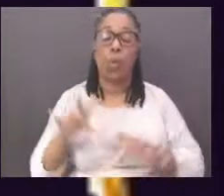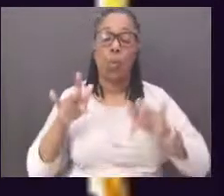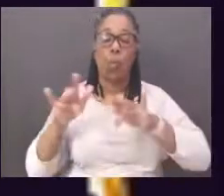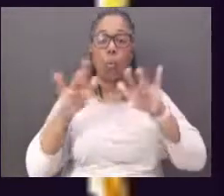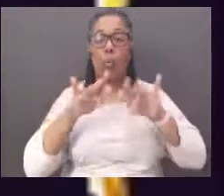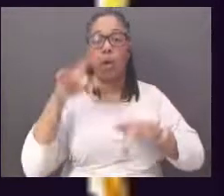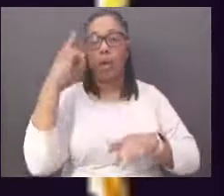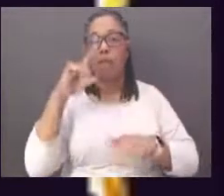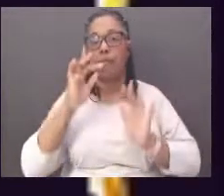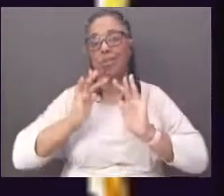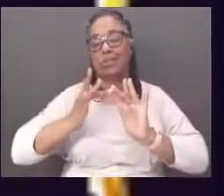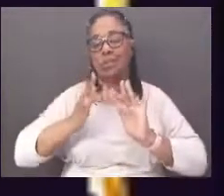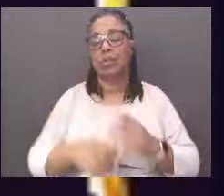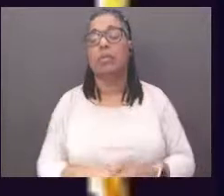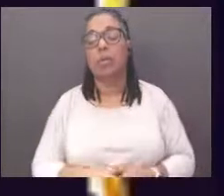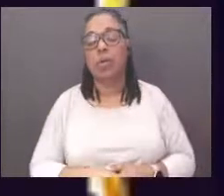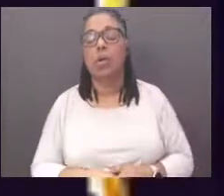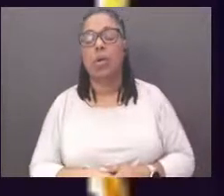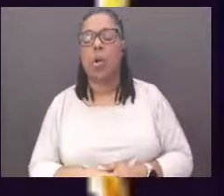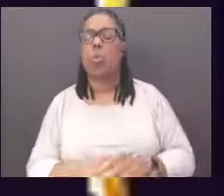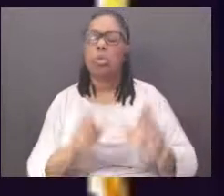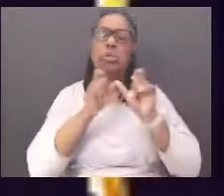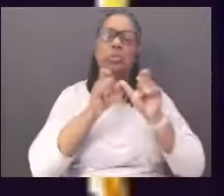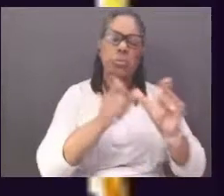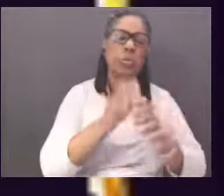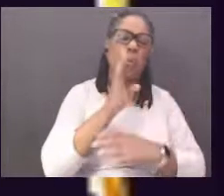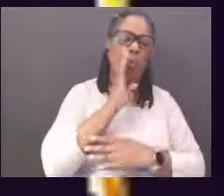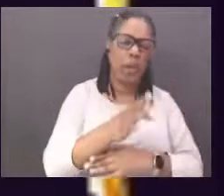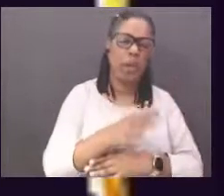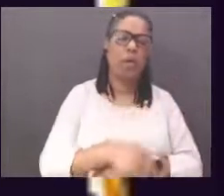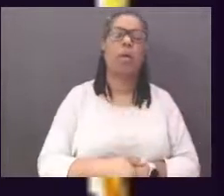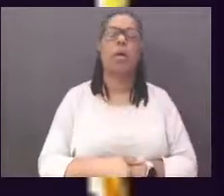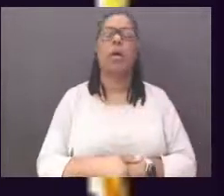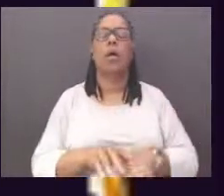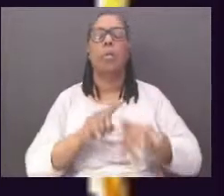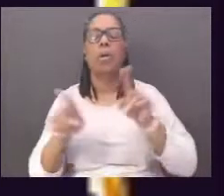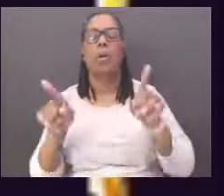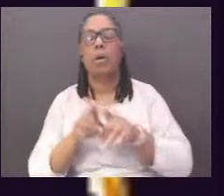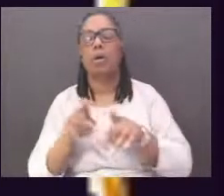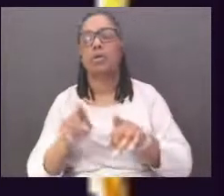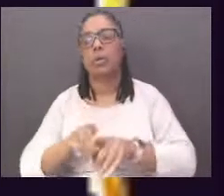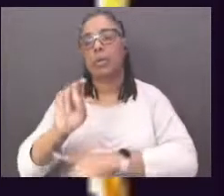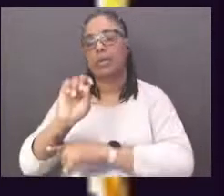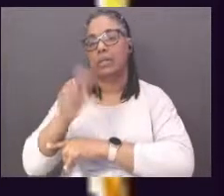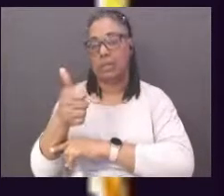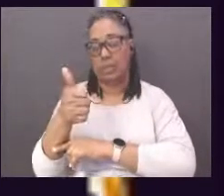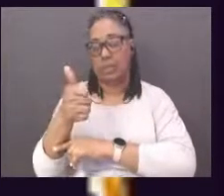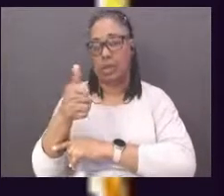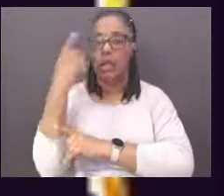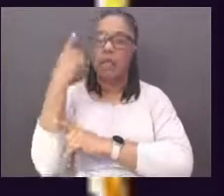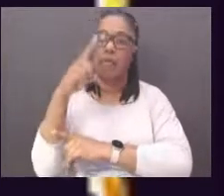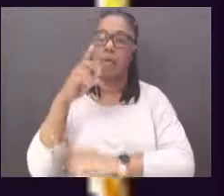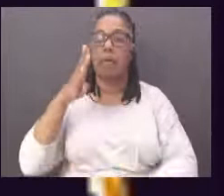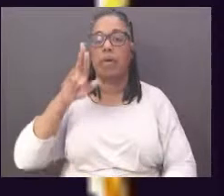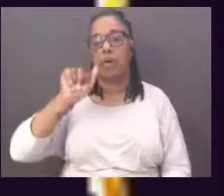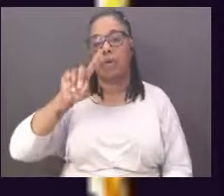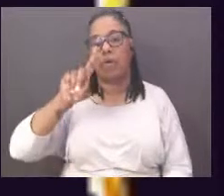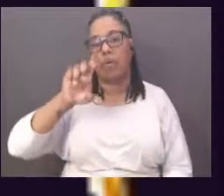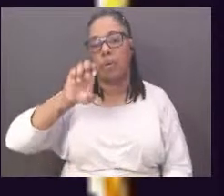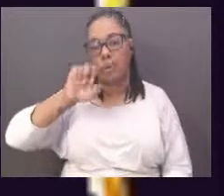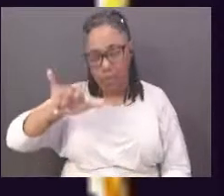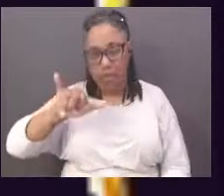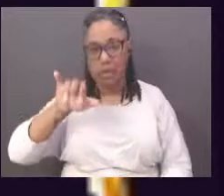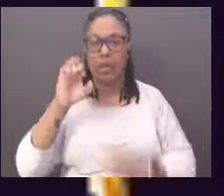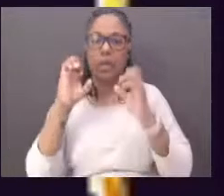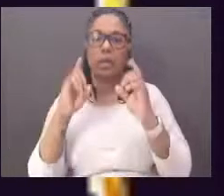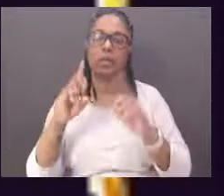to do those things, but we're looking forward to 10 o'clock at the Bradley Education Building on the 3rd of April for our